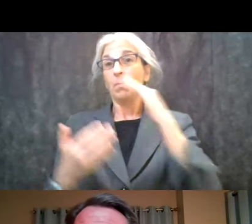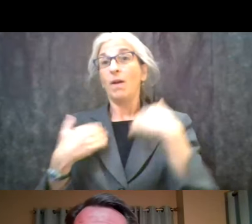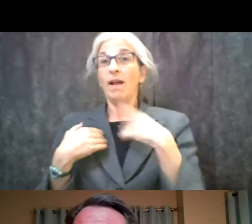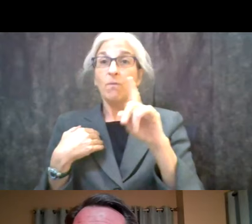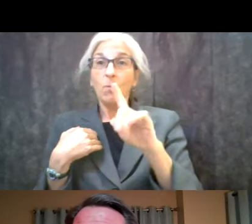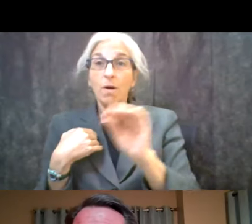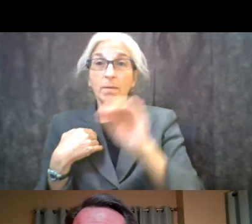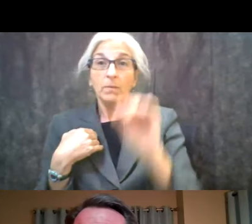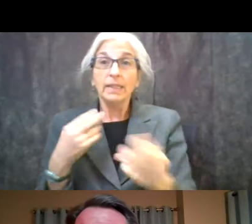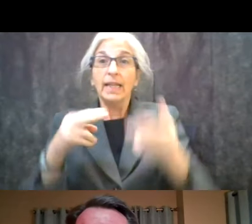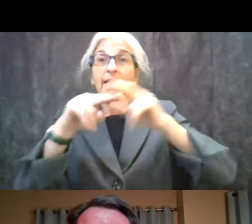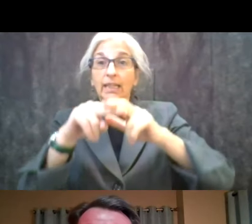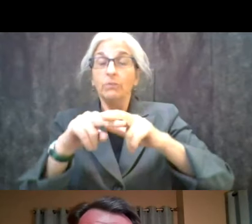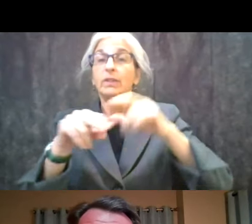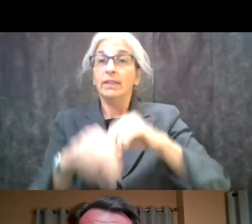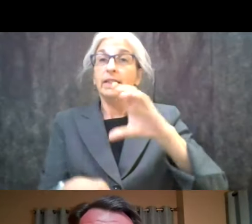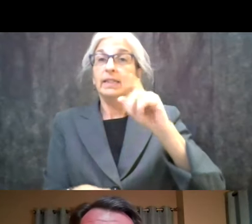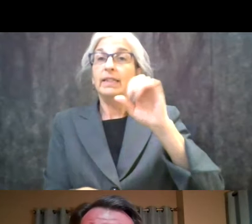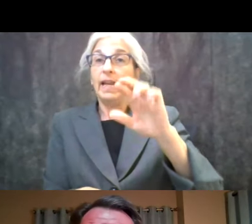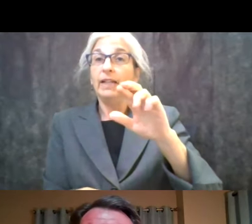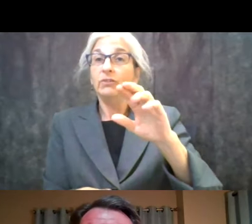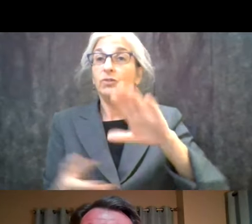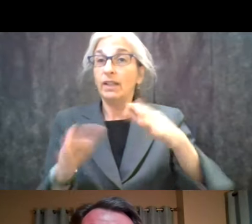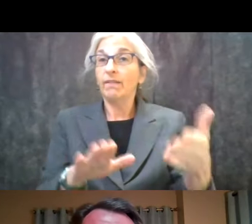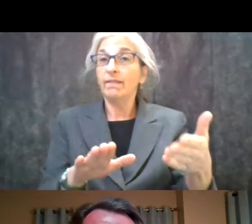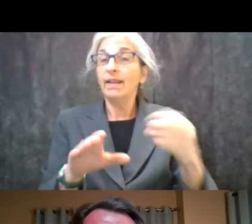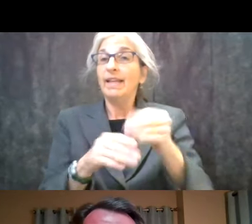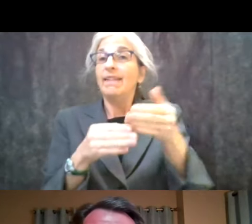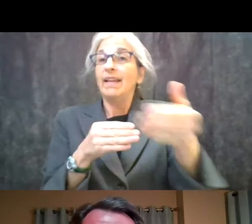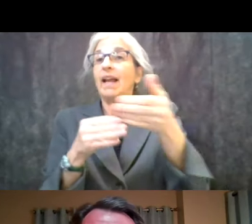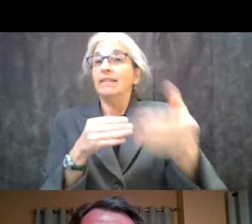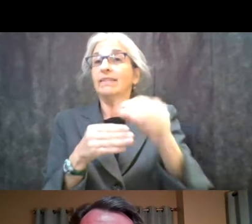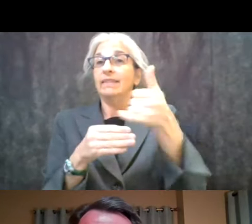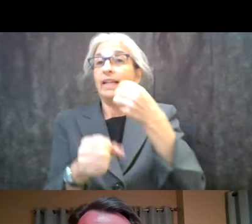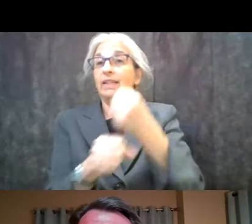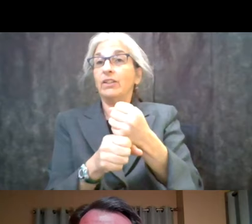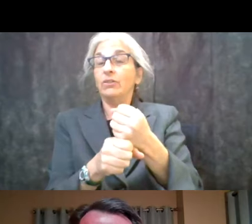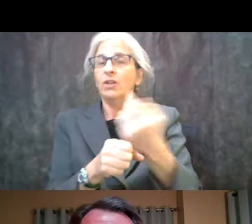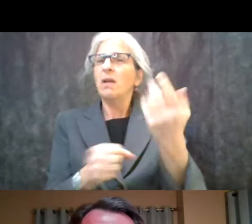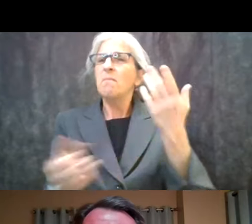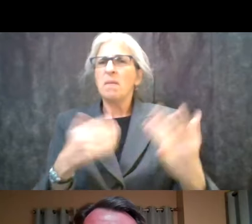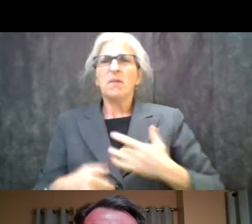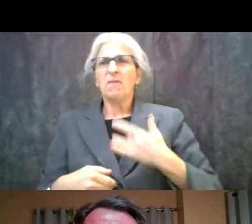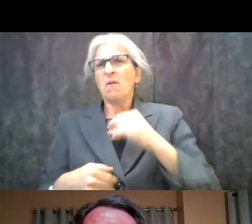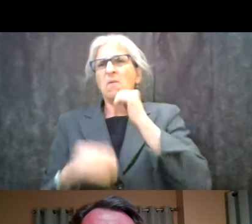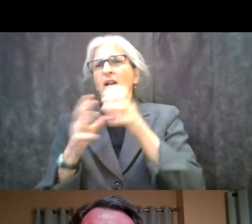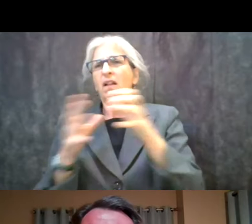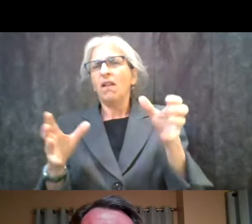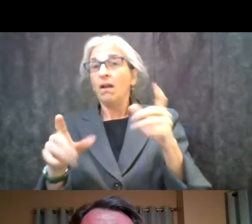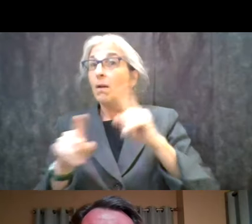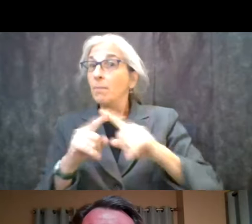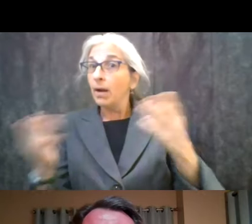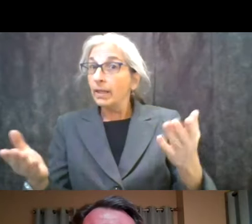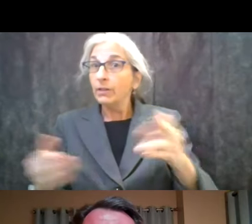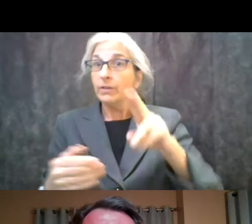mortality over the next decade, which doesn't sound like a lot, but when we consider that still in the United States, 600,000 Americans